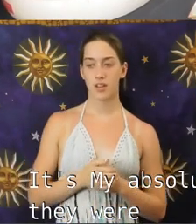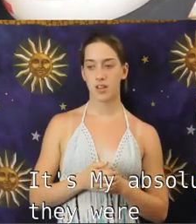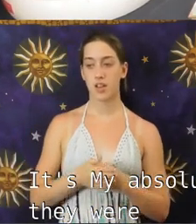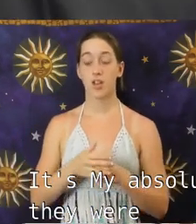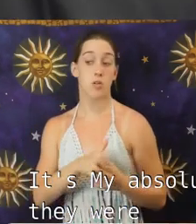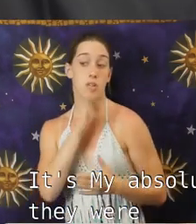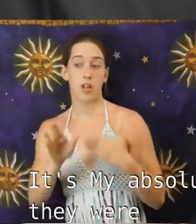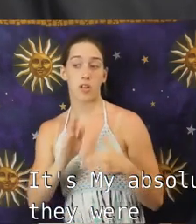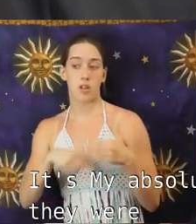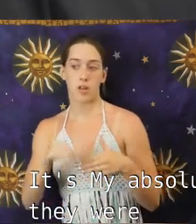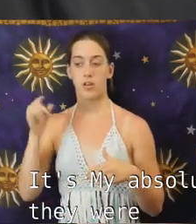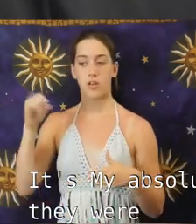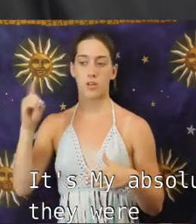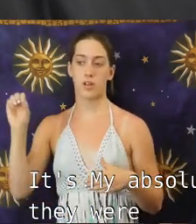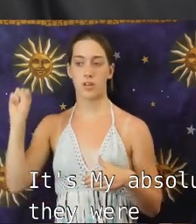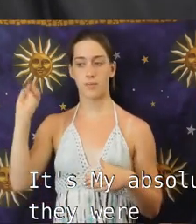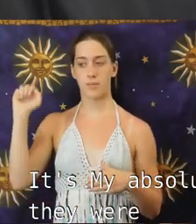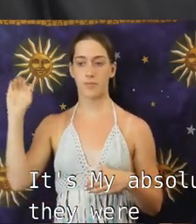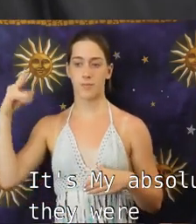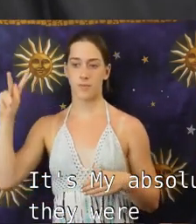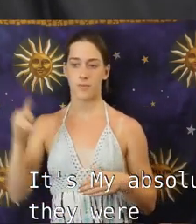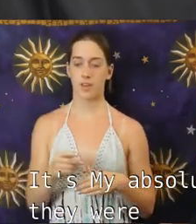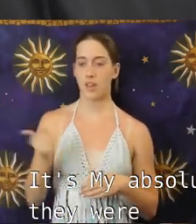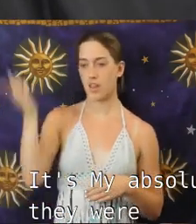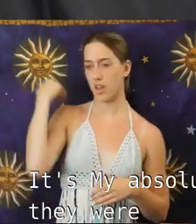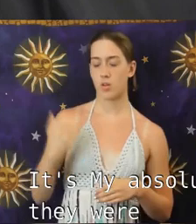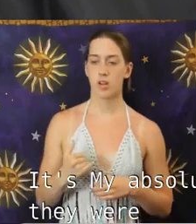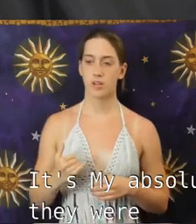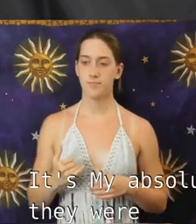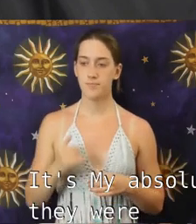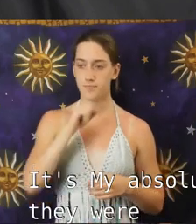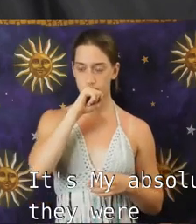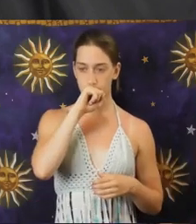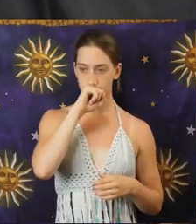favorite. So speaking of Godsmack,